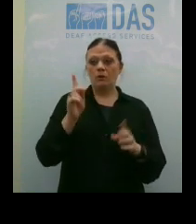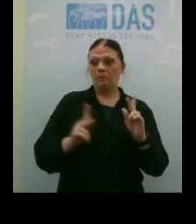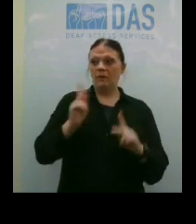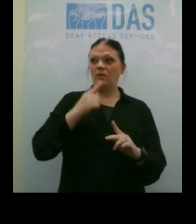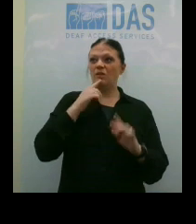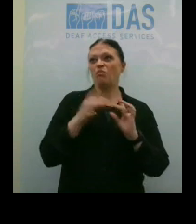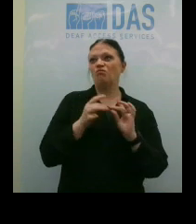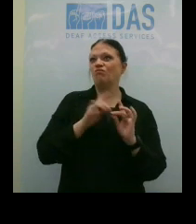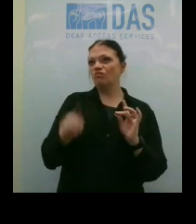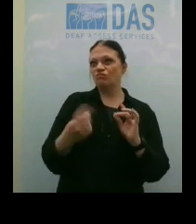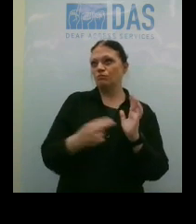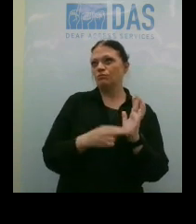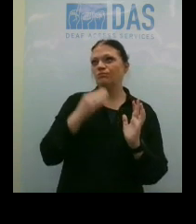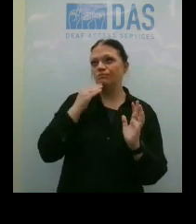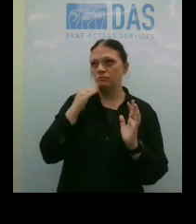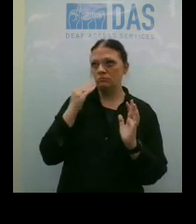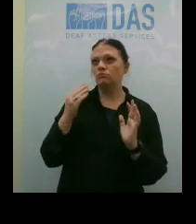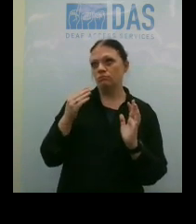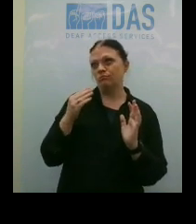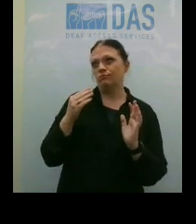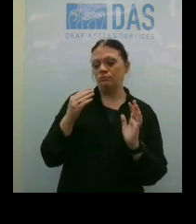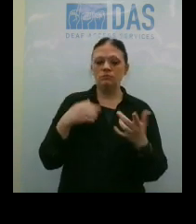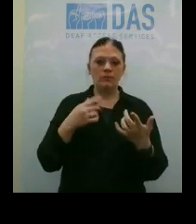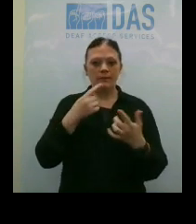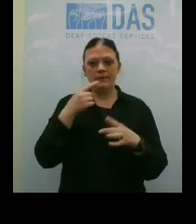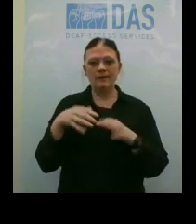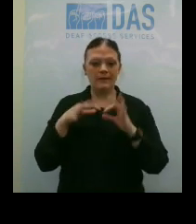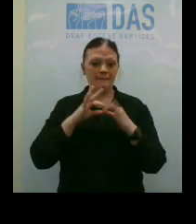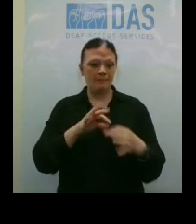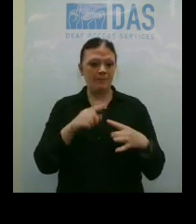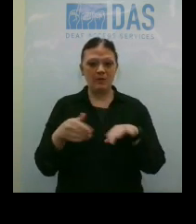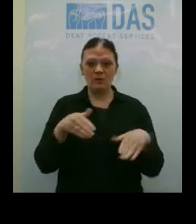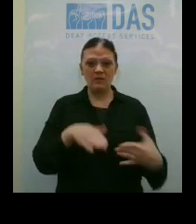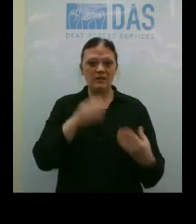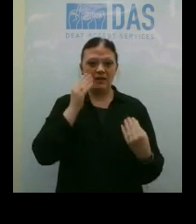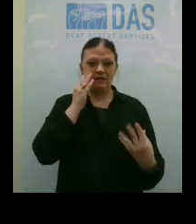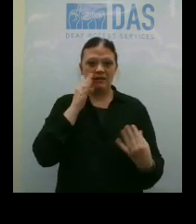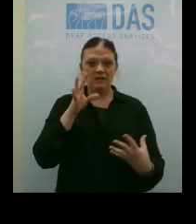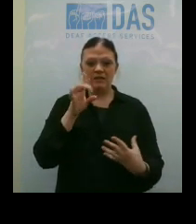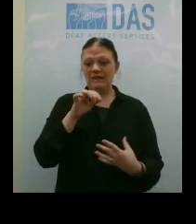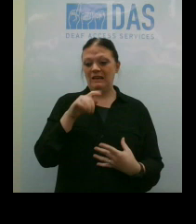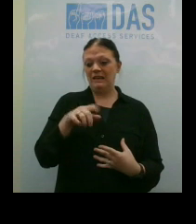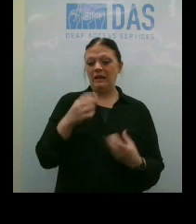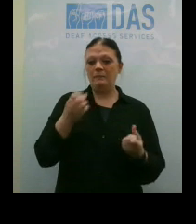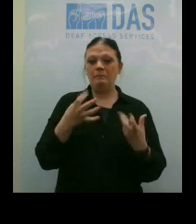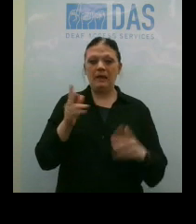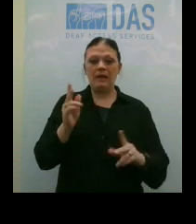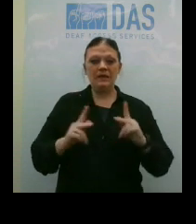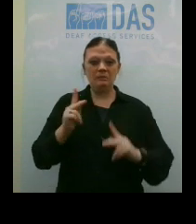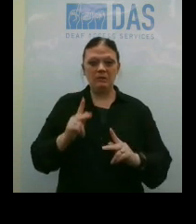only nursing homes, and we've been saying with regards to the death data that we know that many people who are